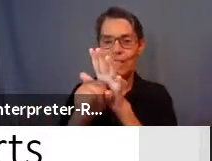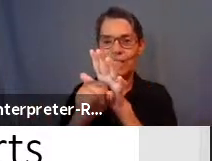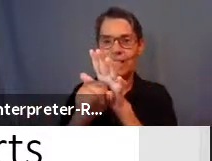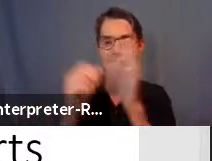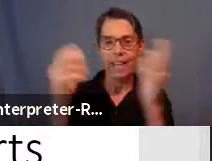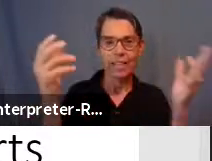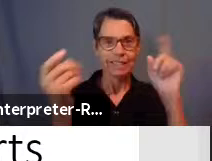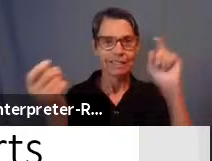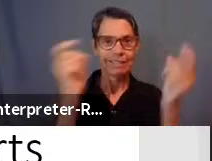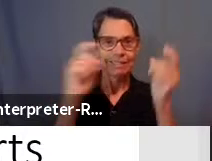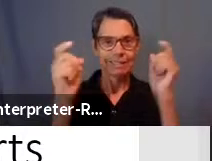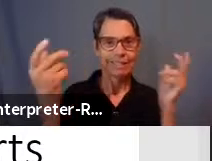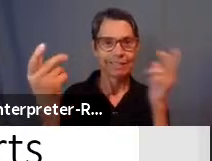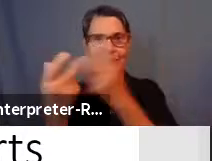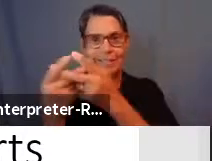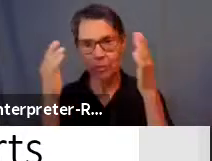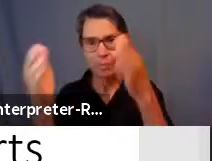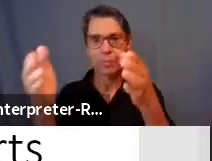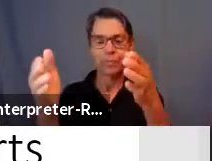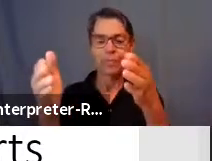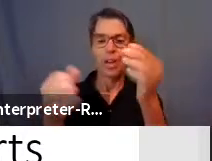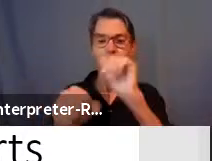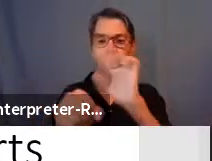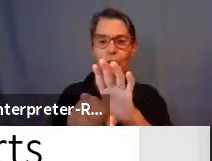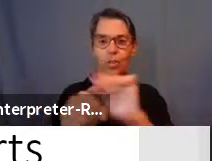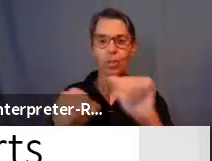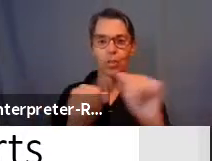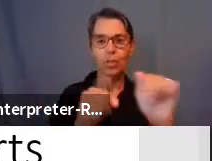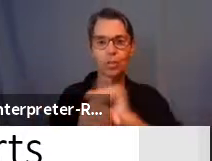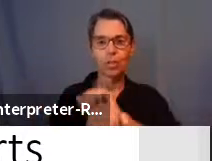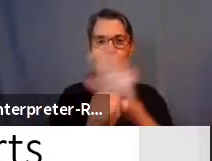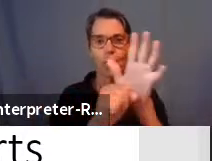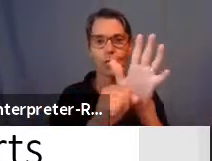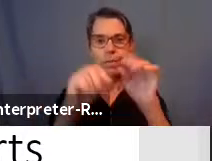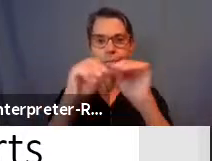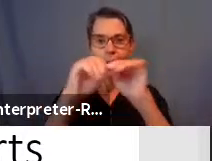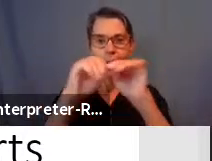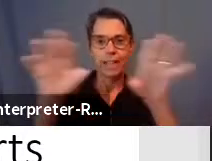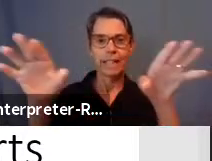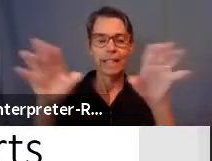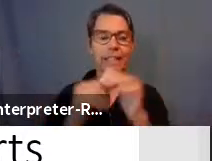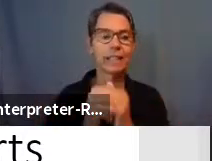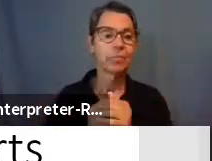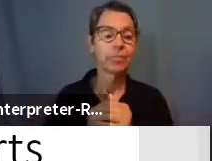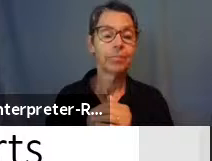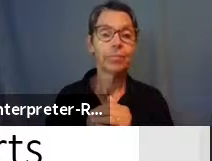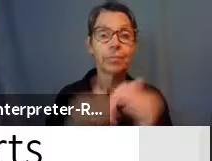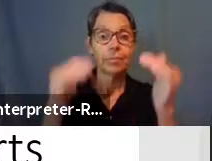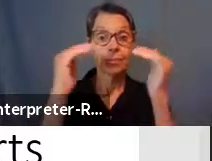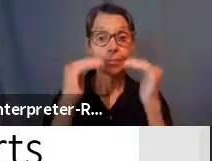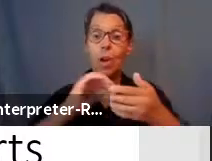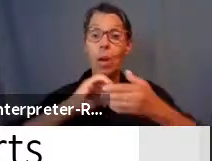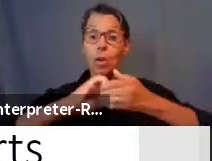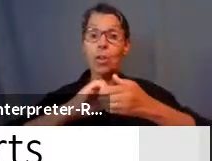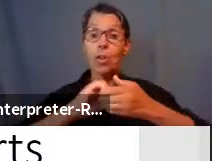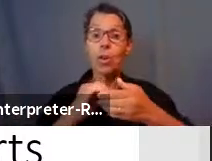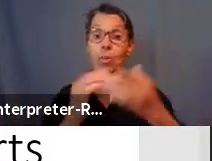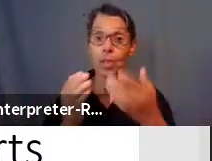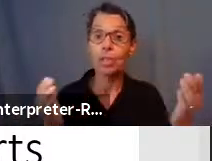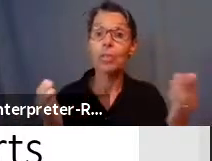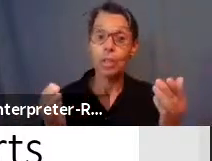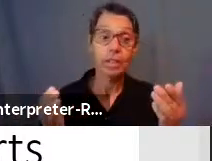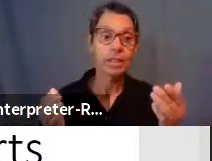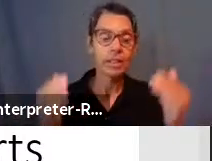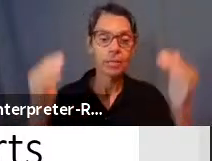to focus on the pandemic as it's needed. And again, our partner resources, and then our ability to bill for services. We've put